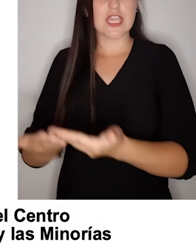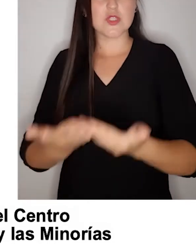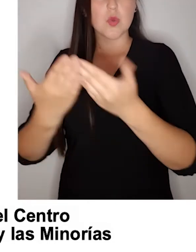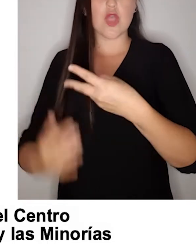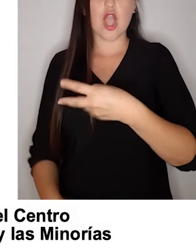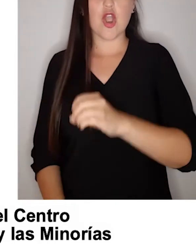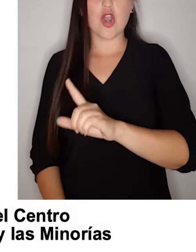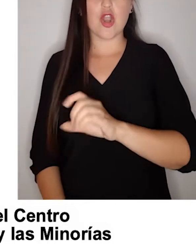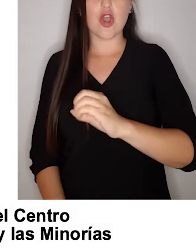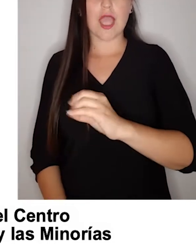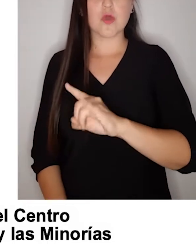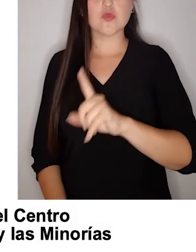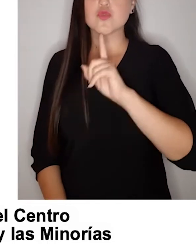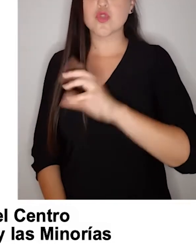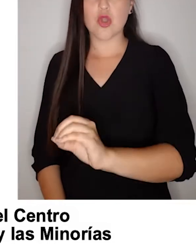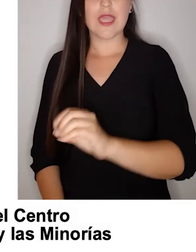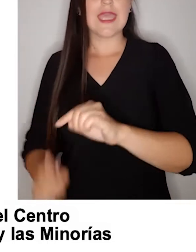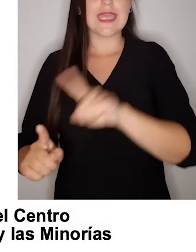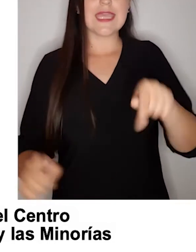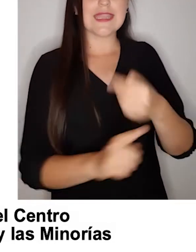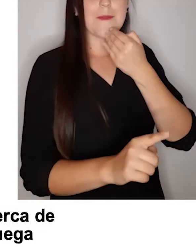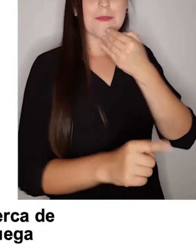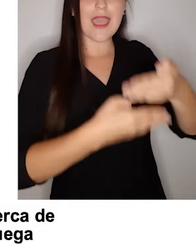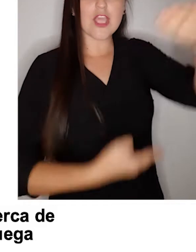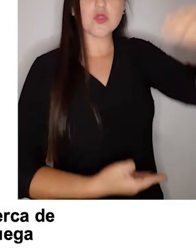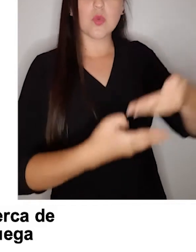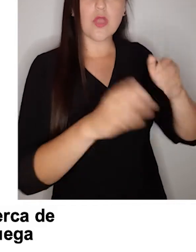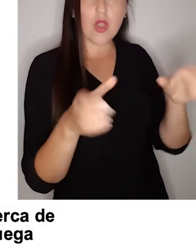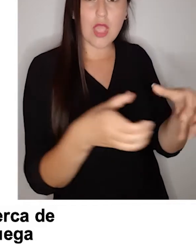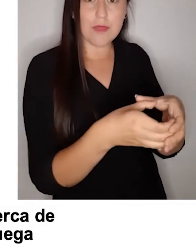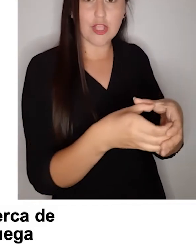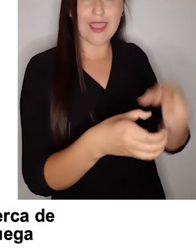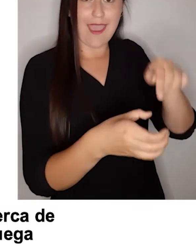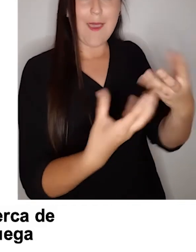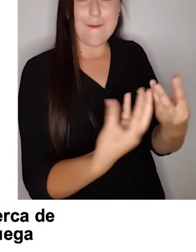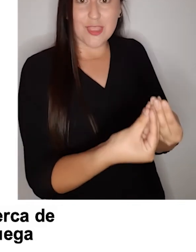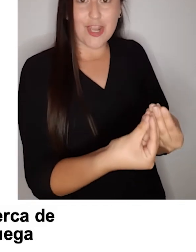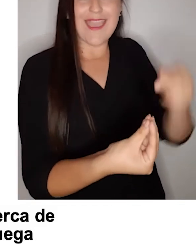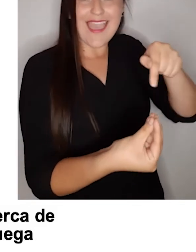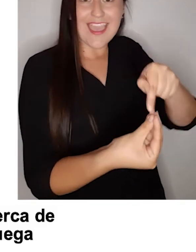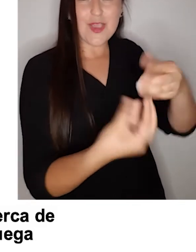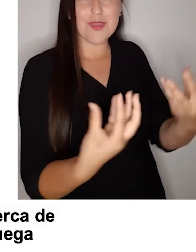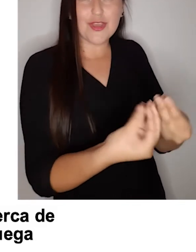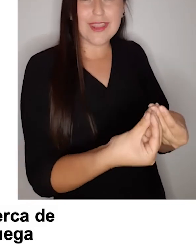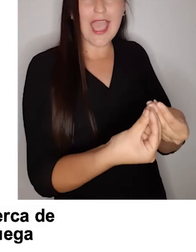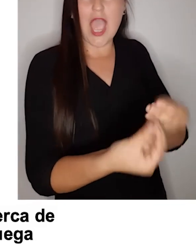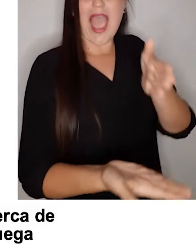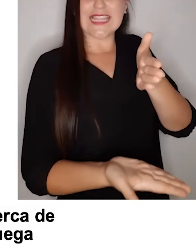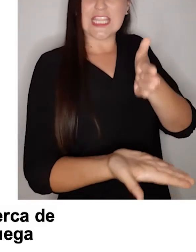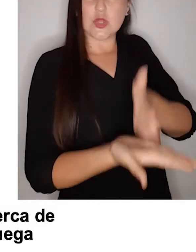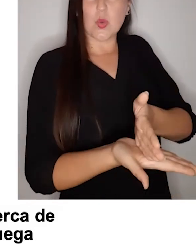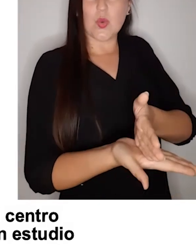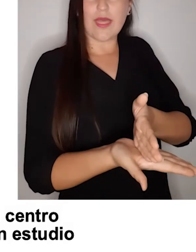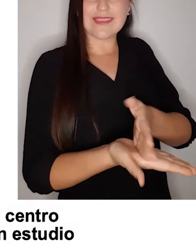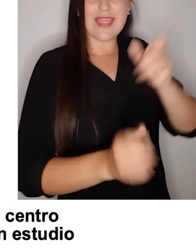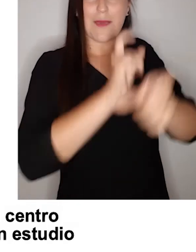Center of Holocaust and Minority Studies. They conducted a survey on the Norwegian population's attitudes towards Jews